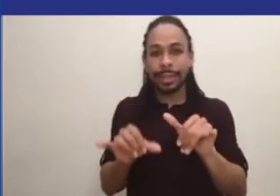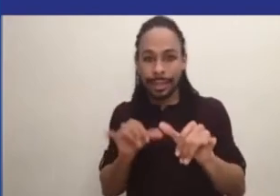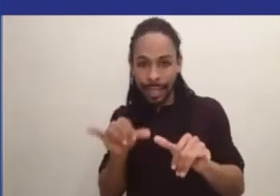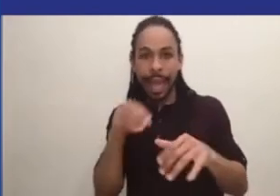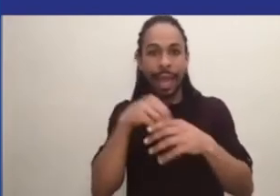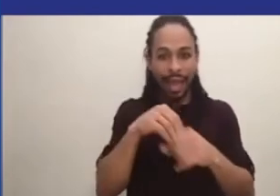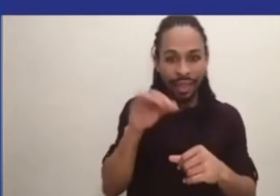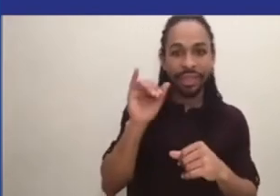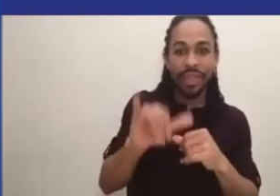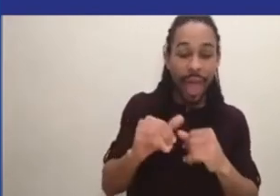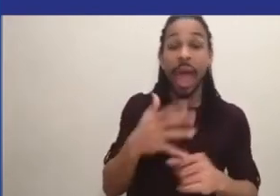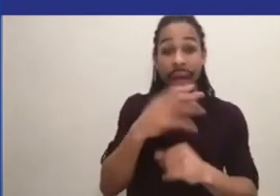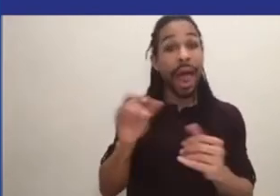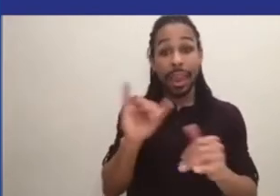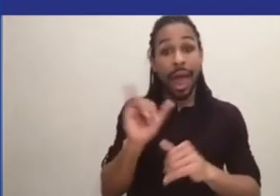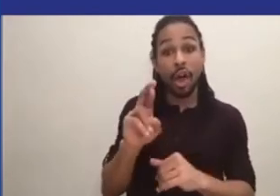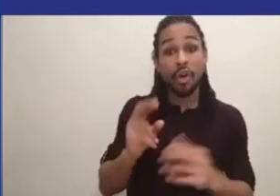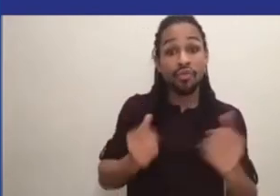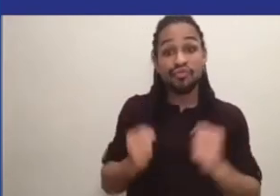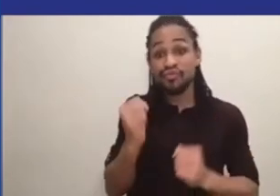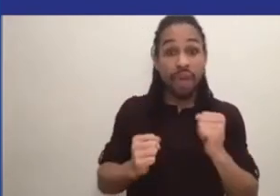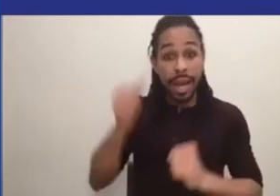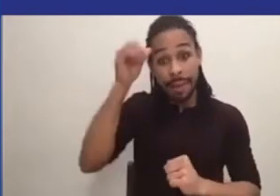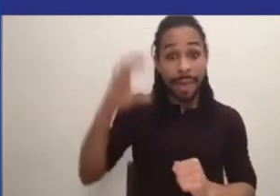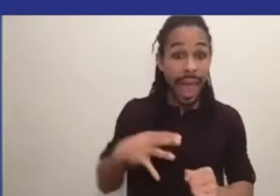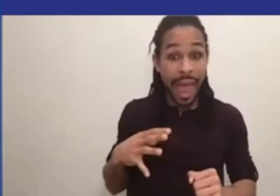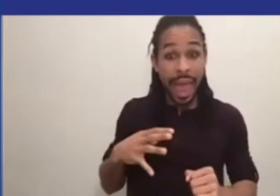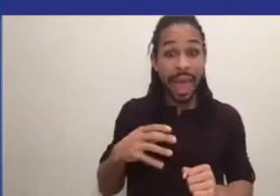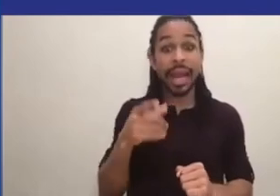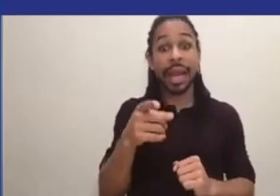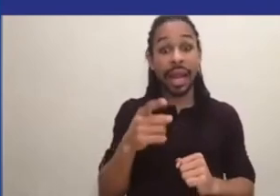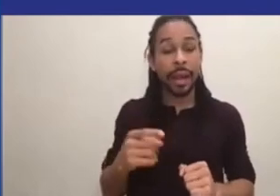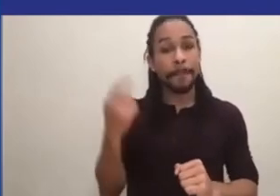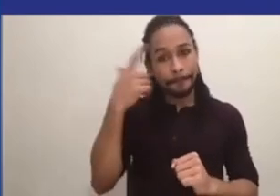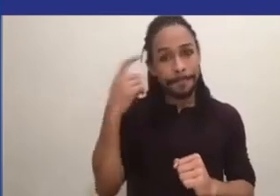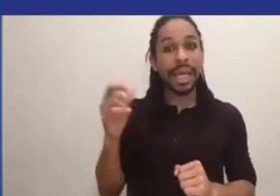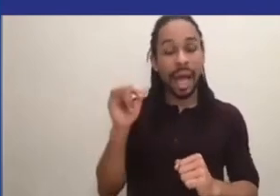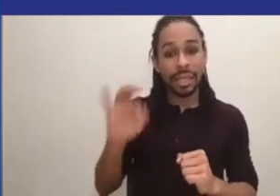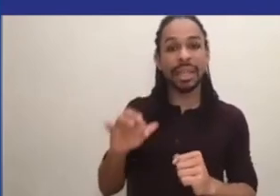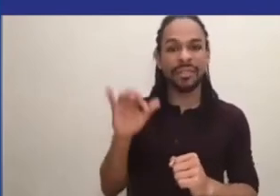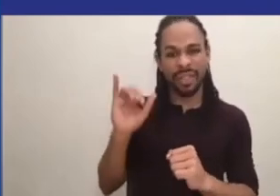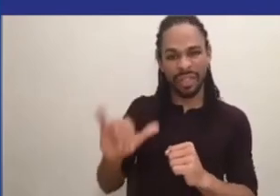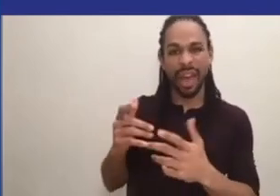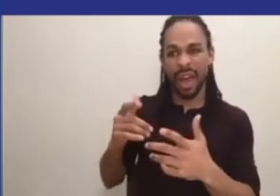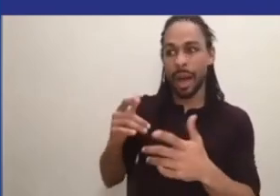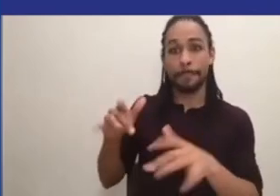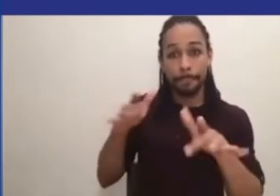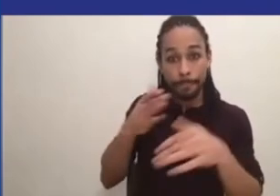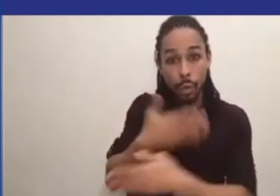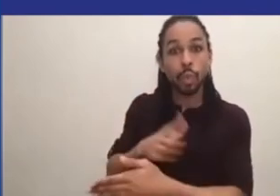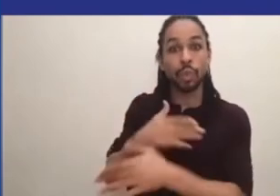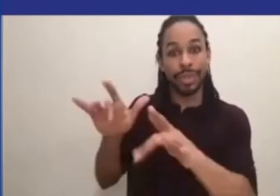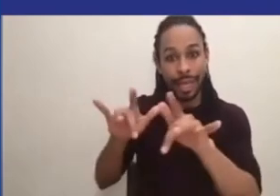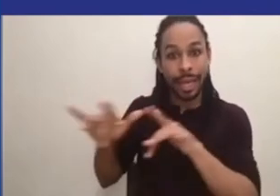the Running Man, that's called the Running Man because the record makes you do this. You